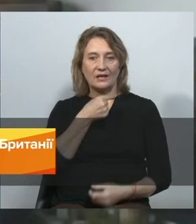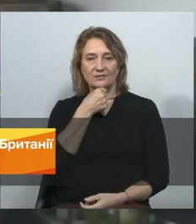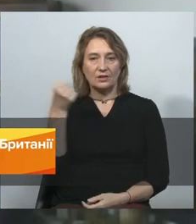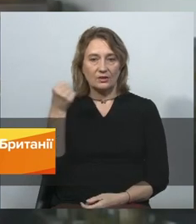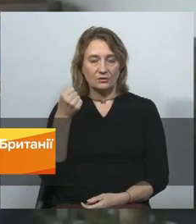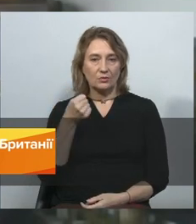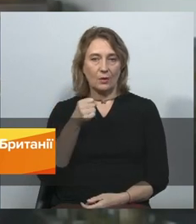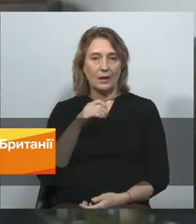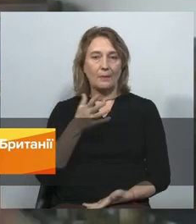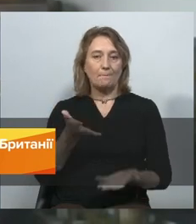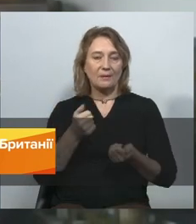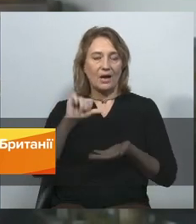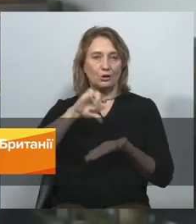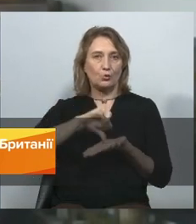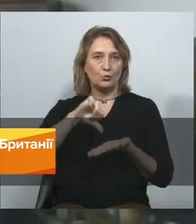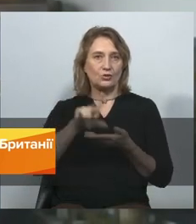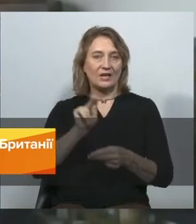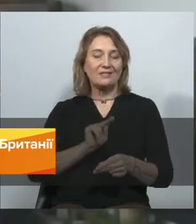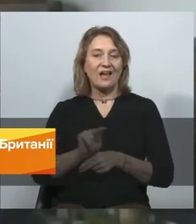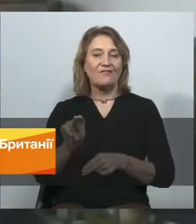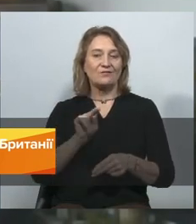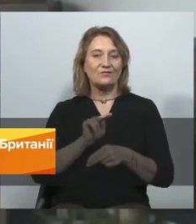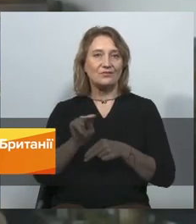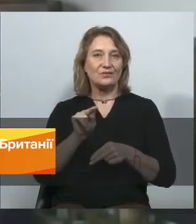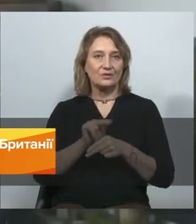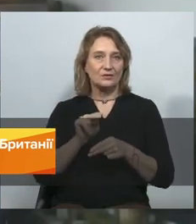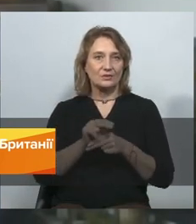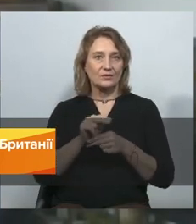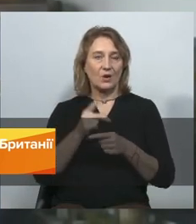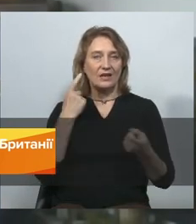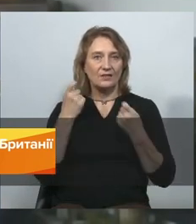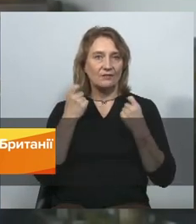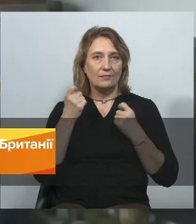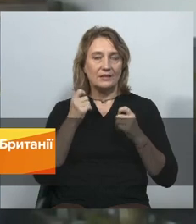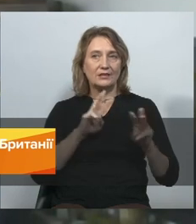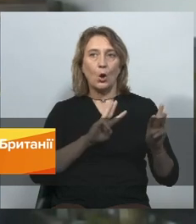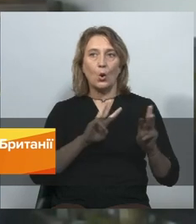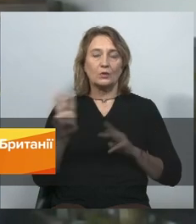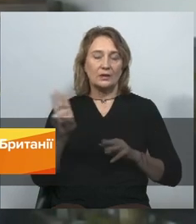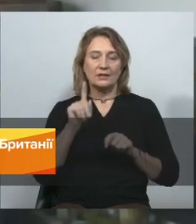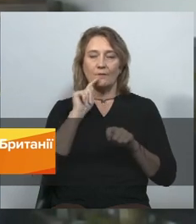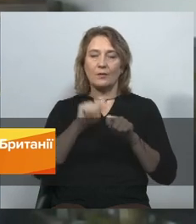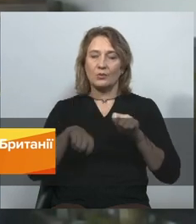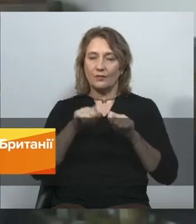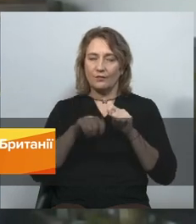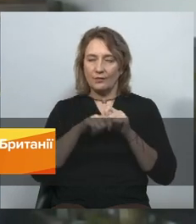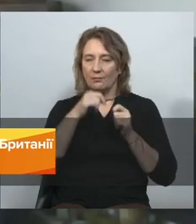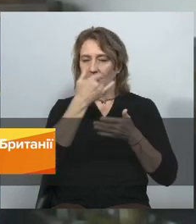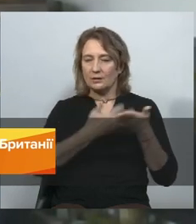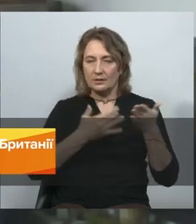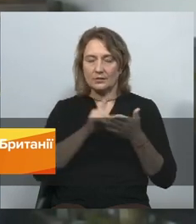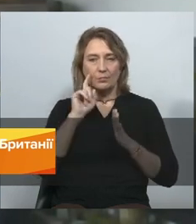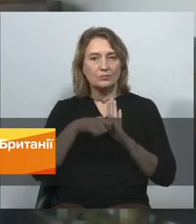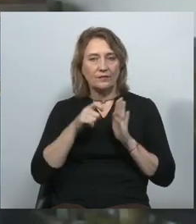verify information online, you teach them how to double check sources, how to recognize if something is low quality or